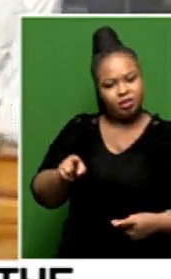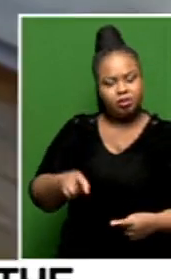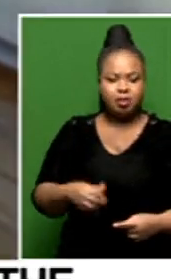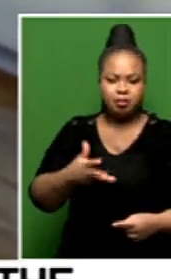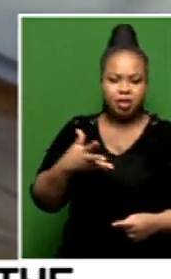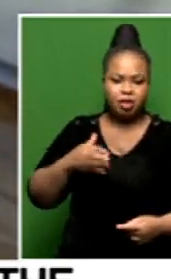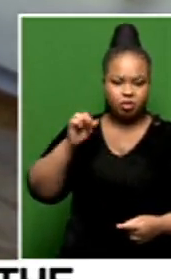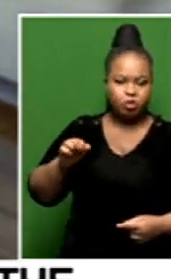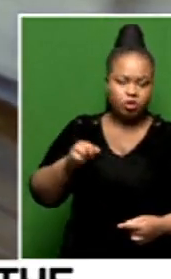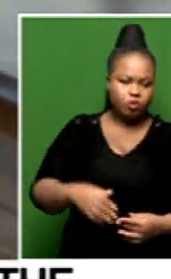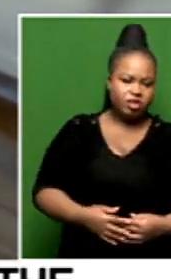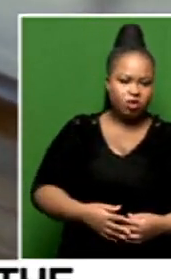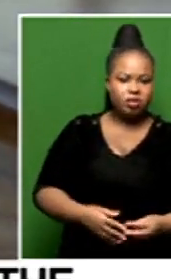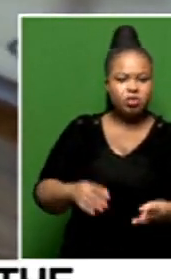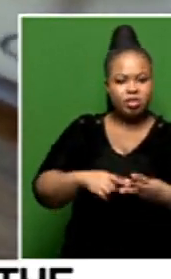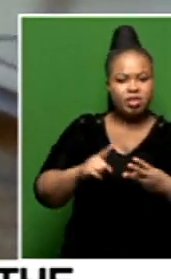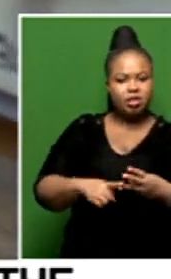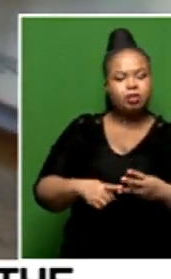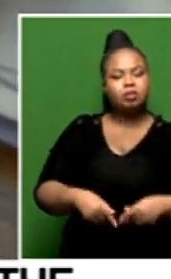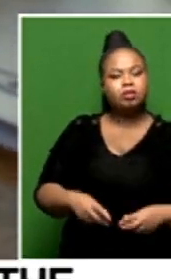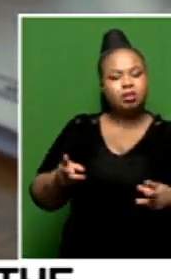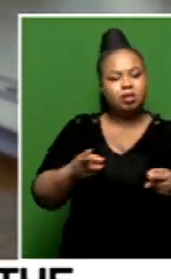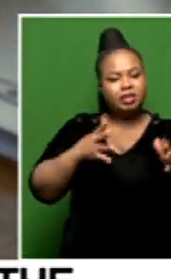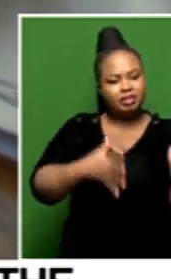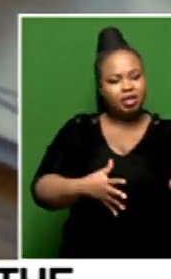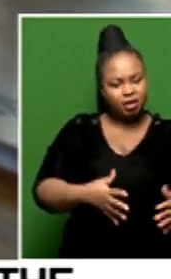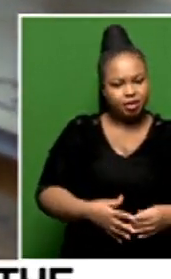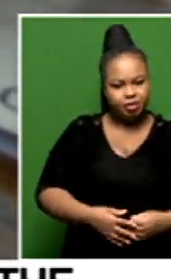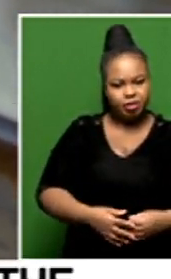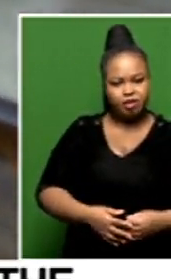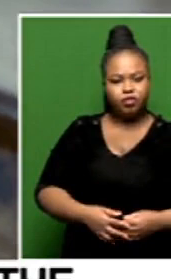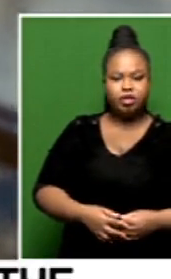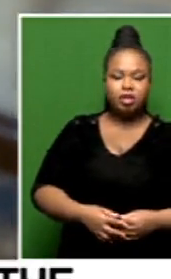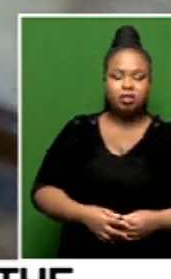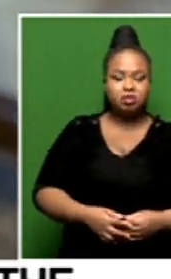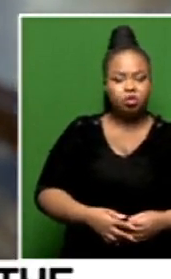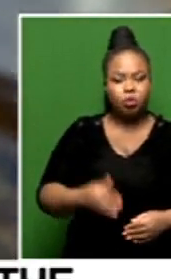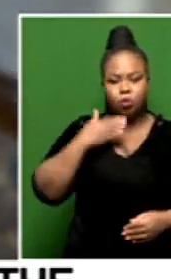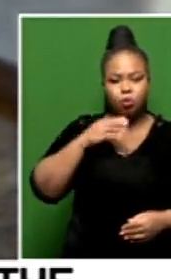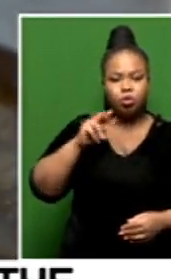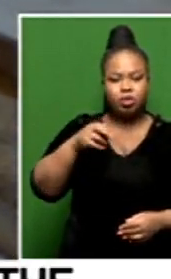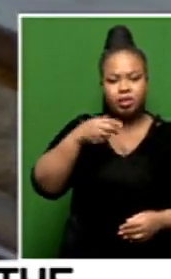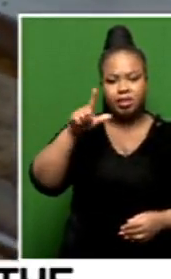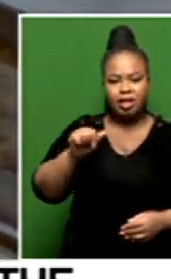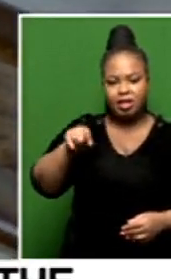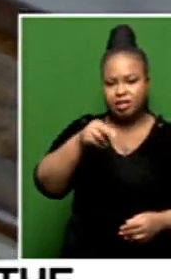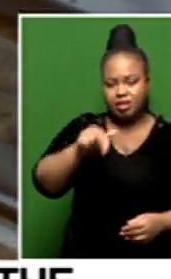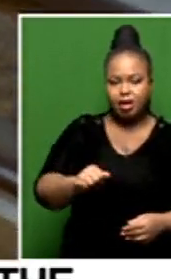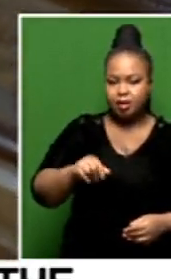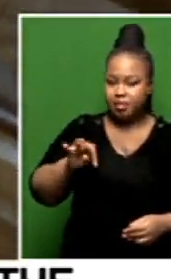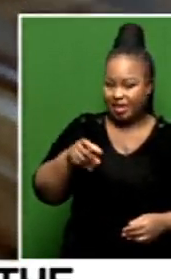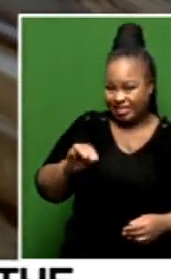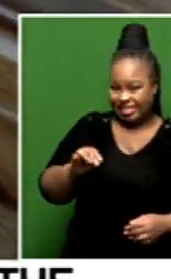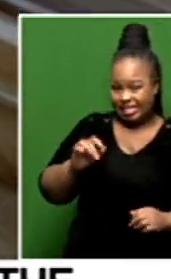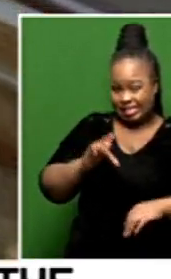and his mother. But also my editor was very, very sensitive. Mr. Ntlamgati was very sensitive to this kind